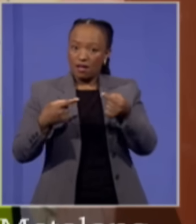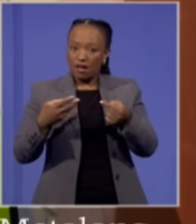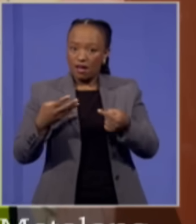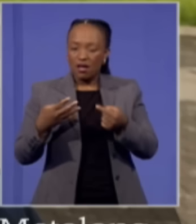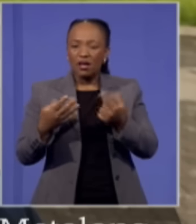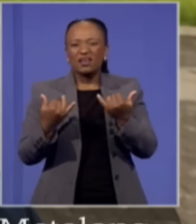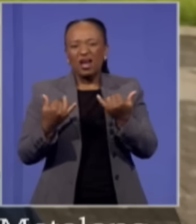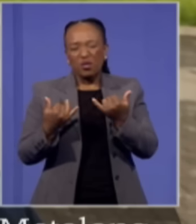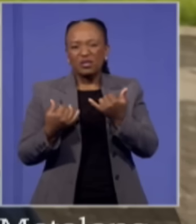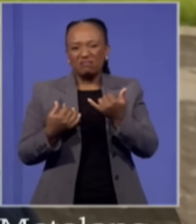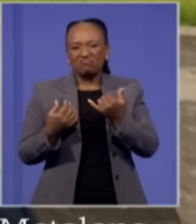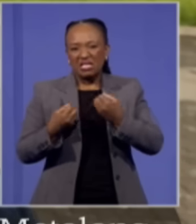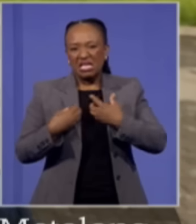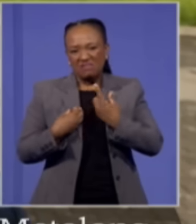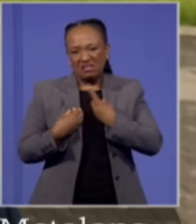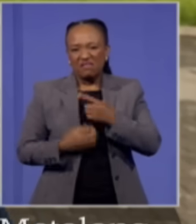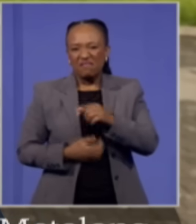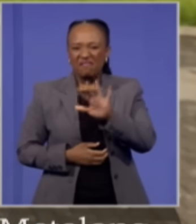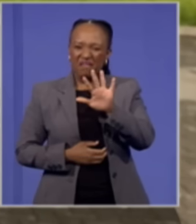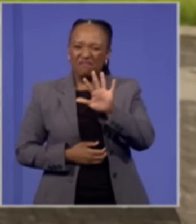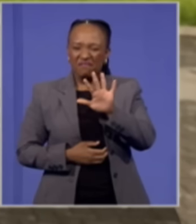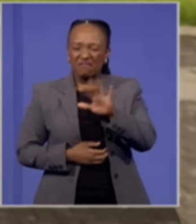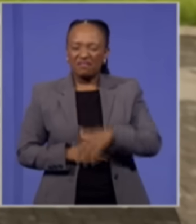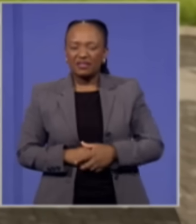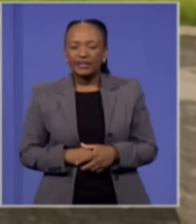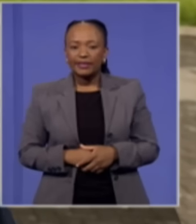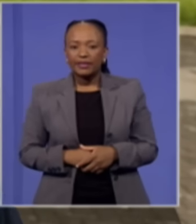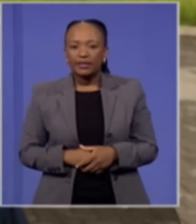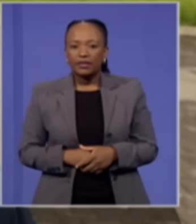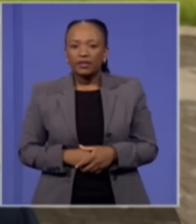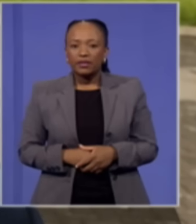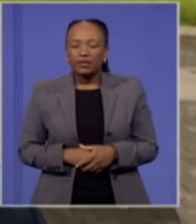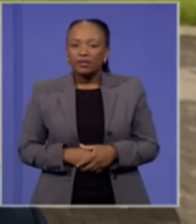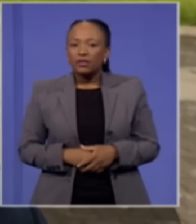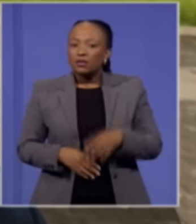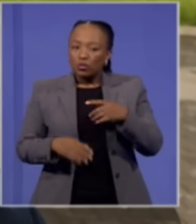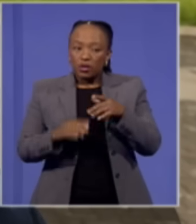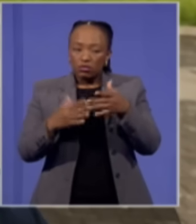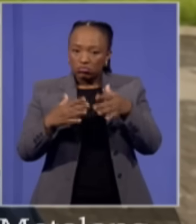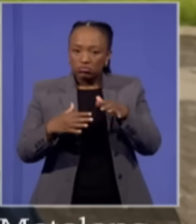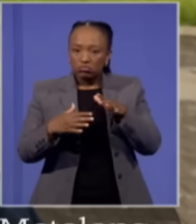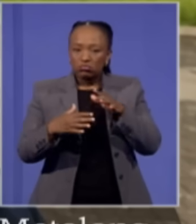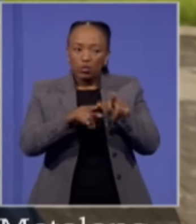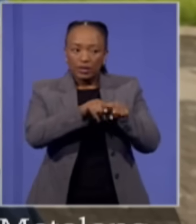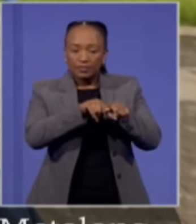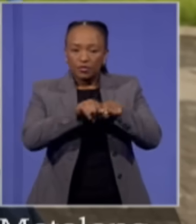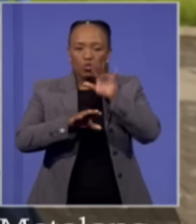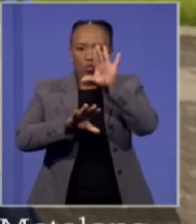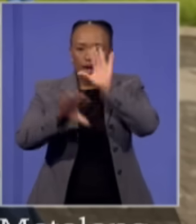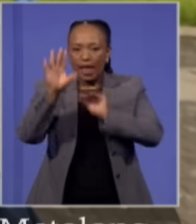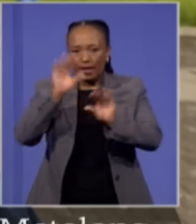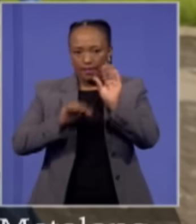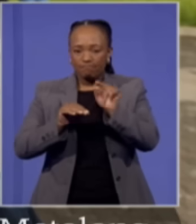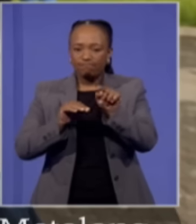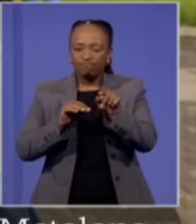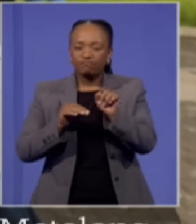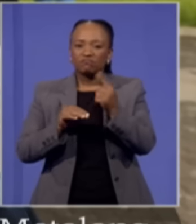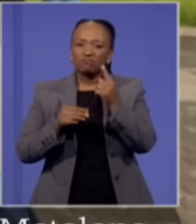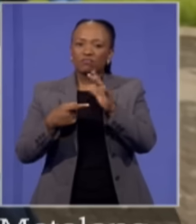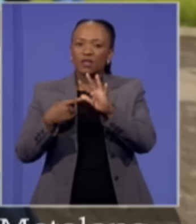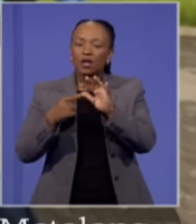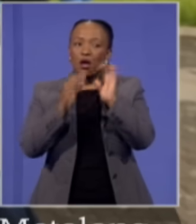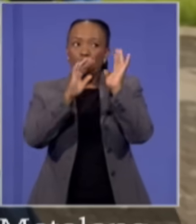5. Well, the main lessons we picked is that The weather gave us